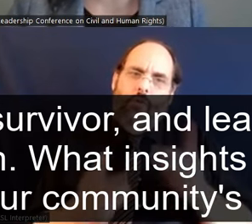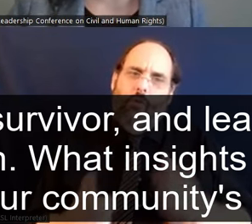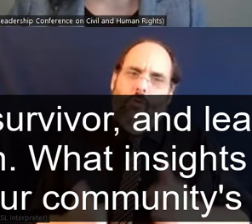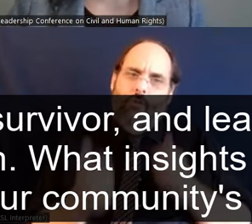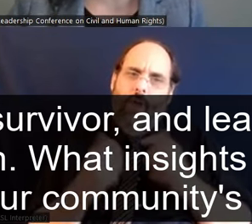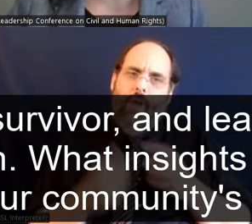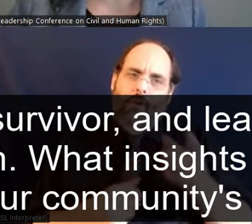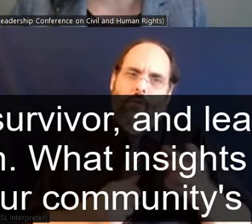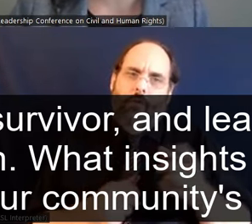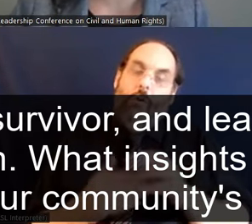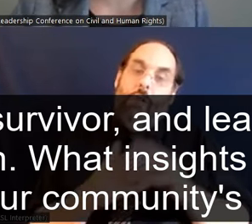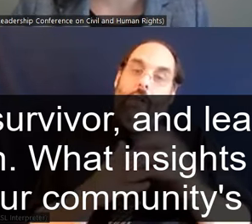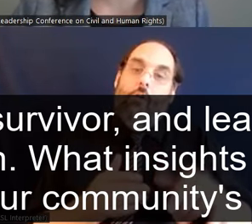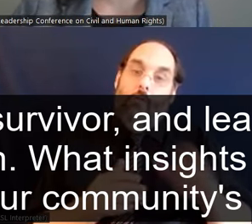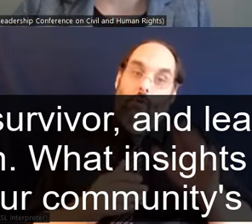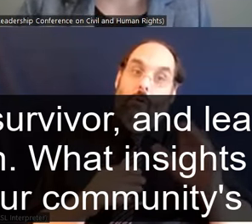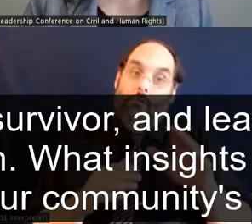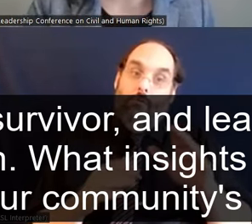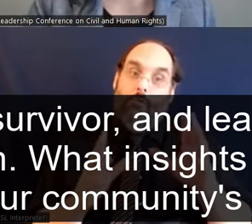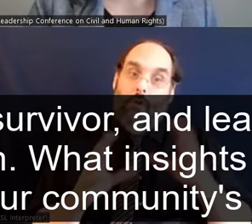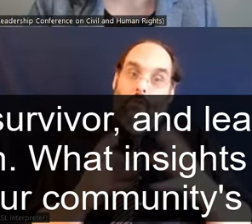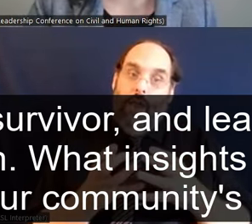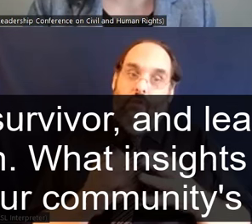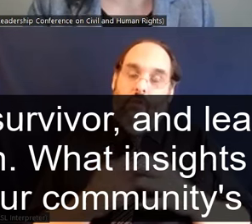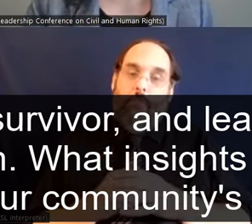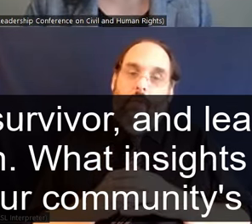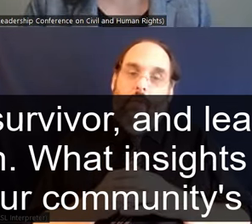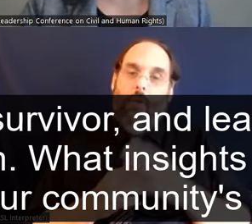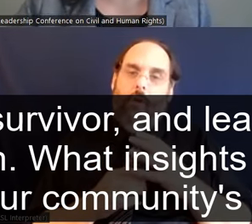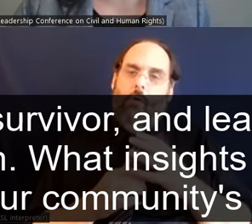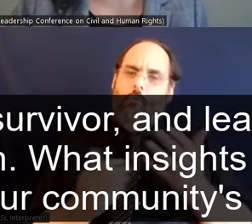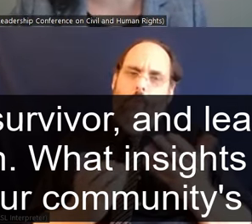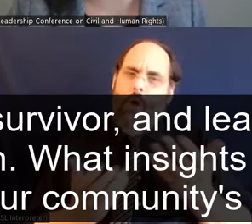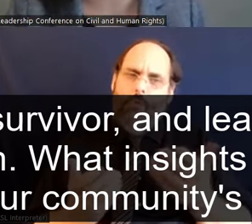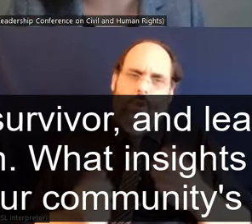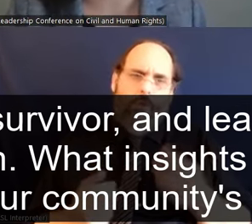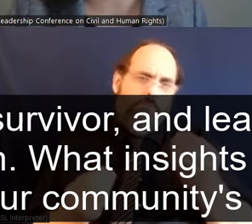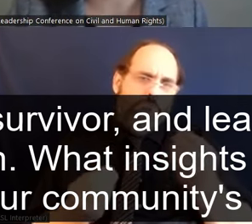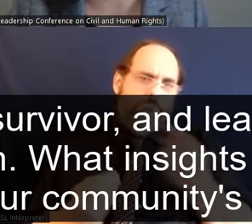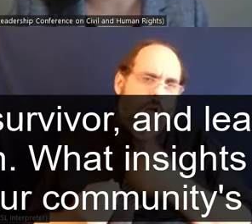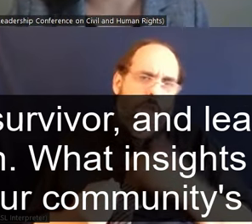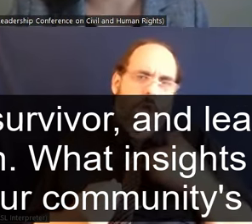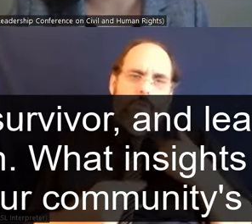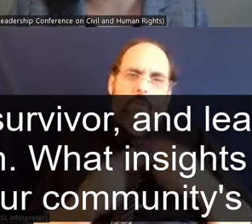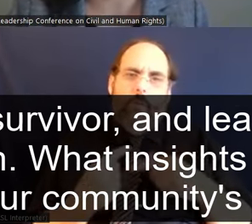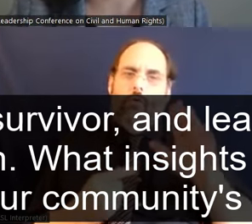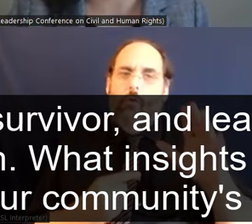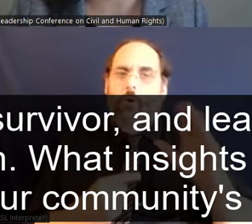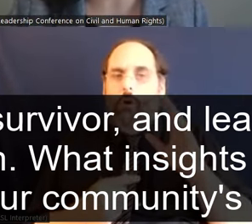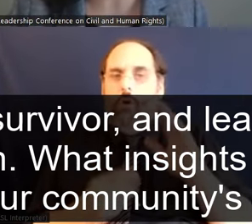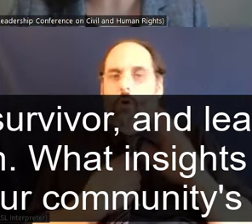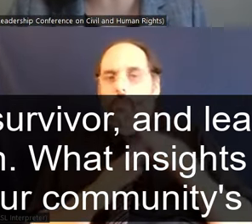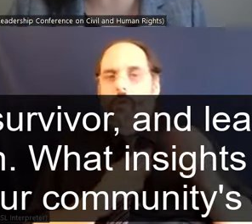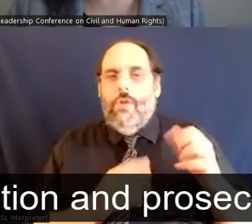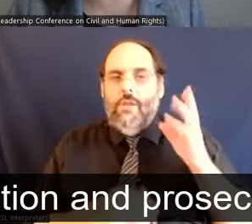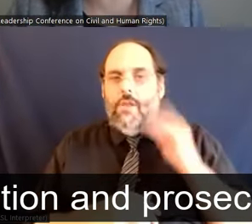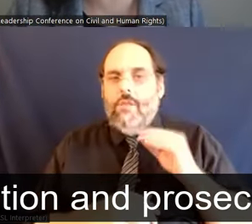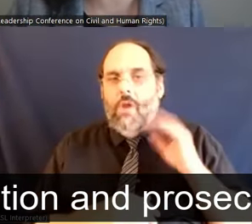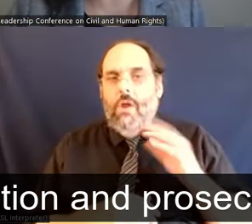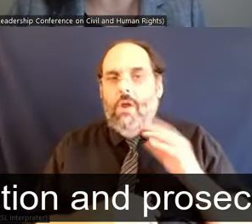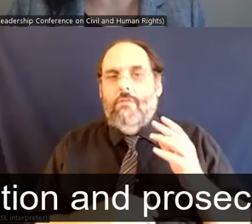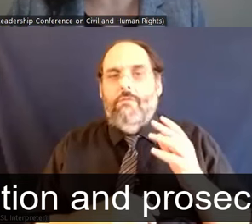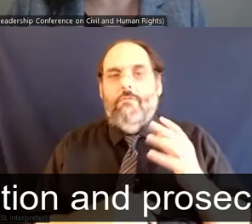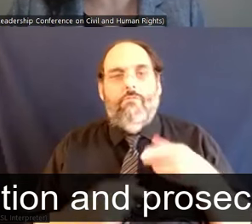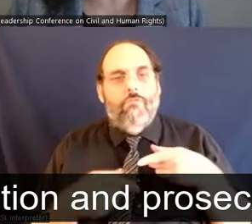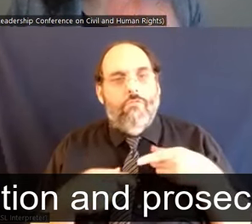and leader of your congregation. What insights can you share regarding your community's experience